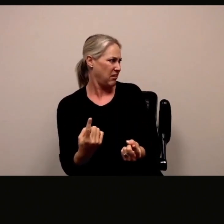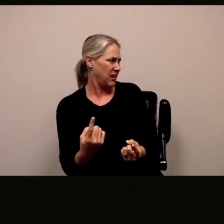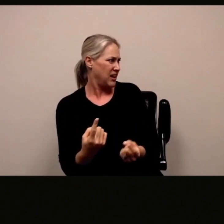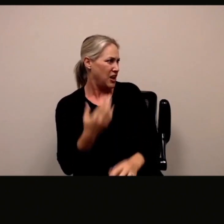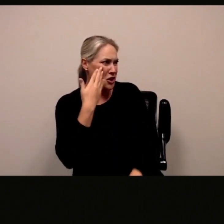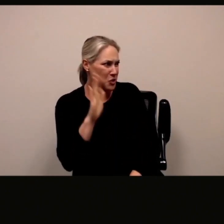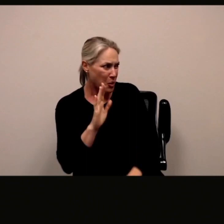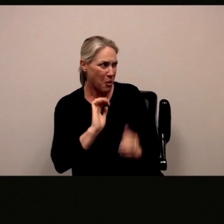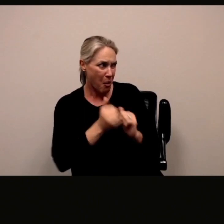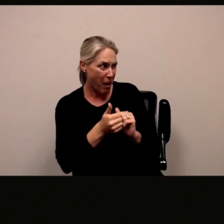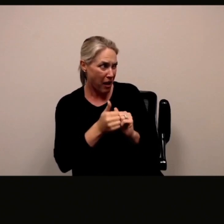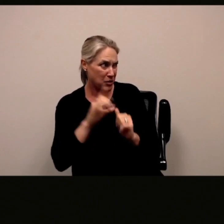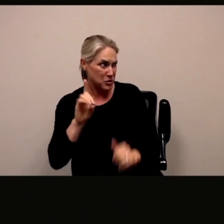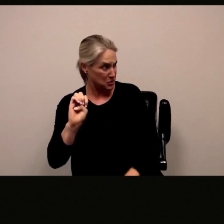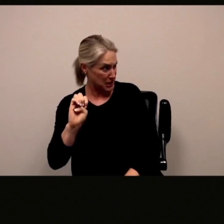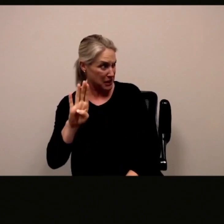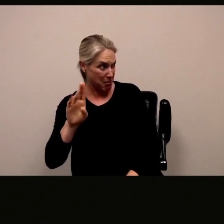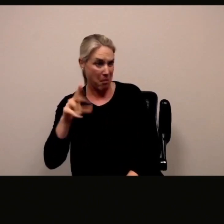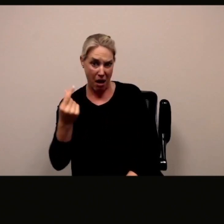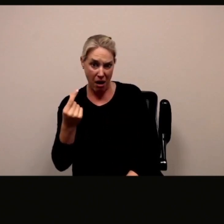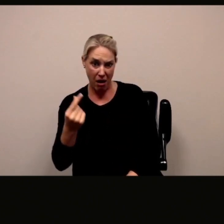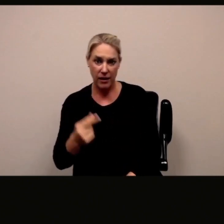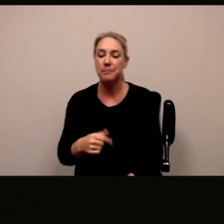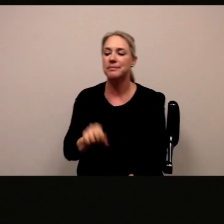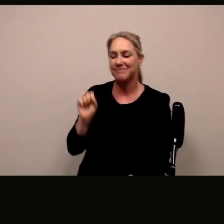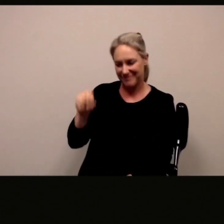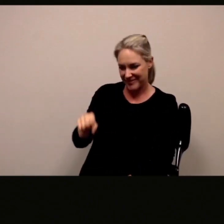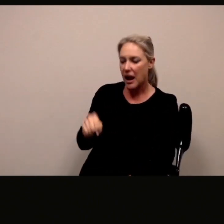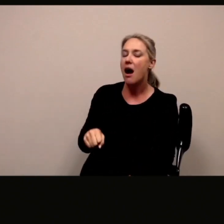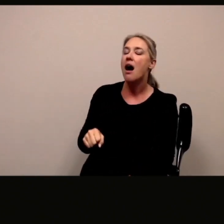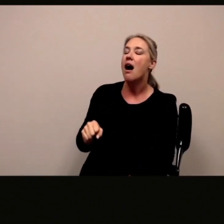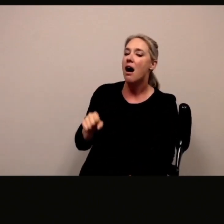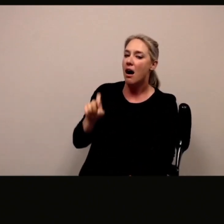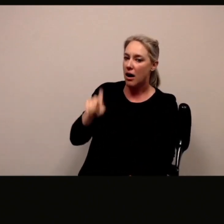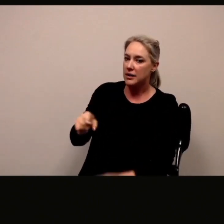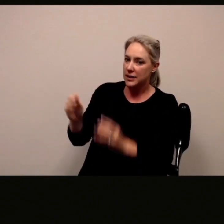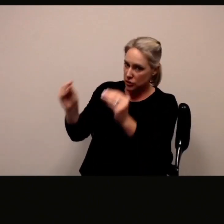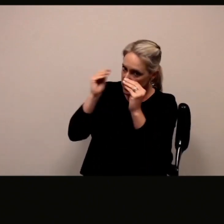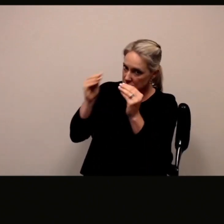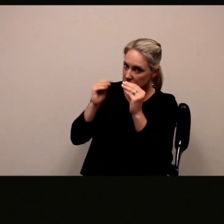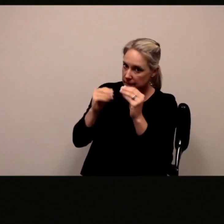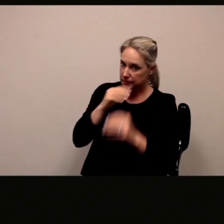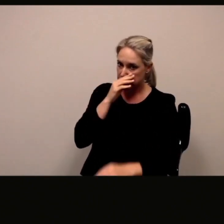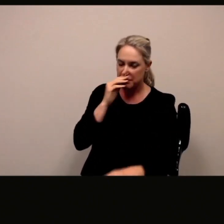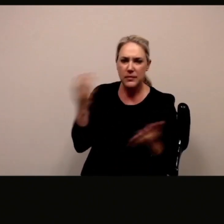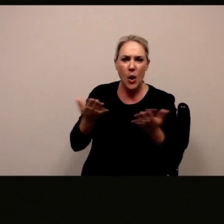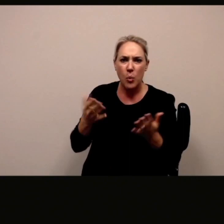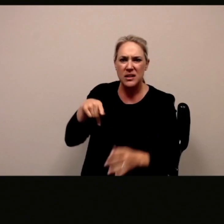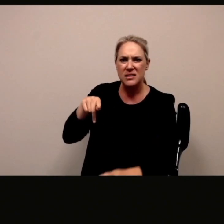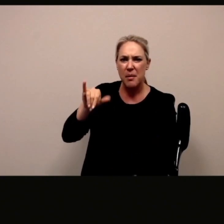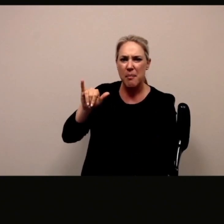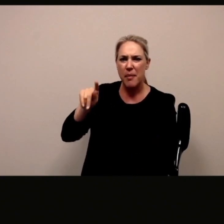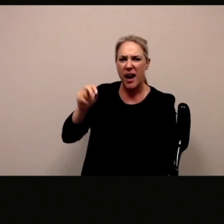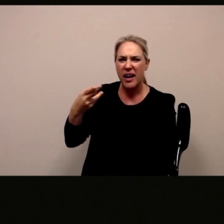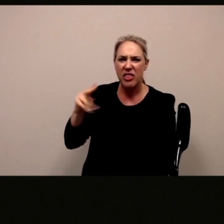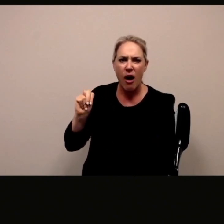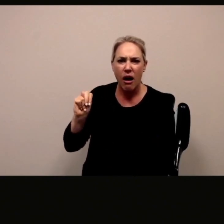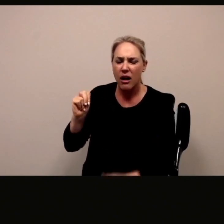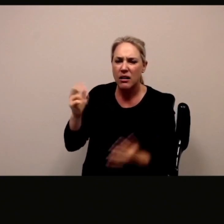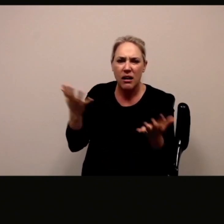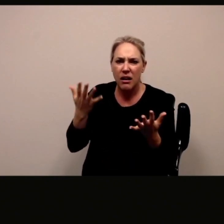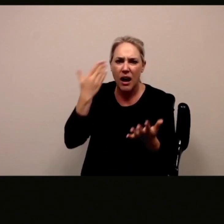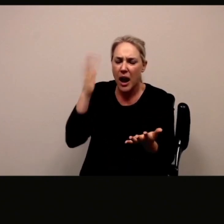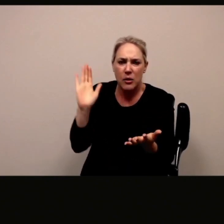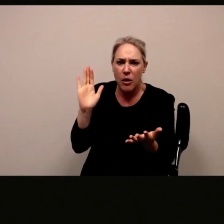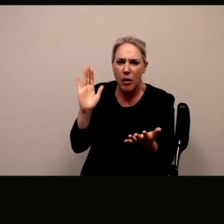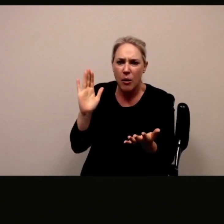doing? I know all kinds of languages in computer science. You're doing Python right now. I don't know what that means. And they